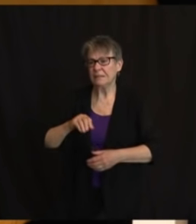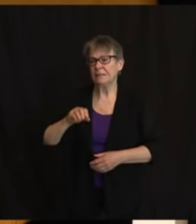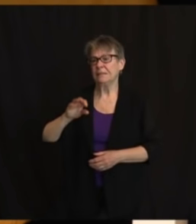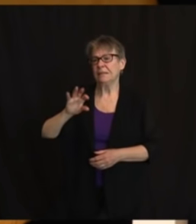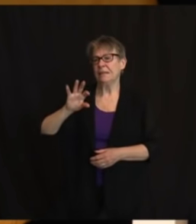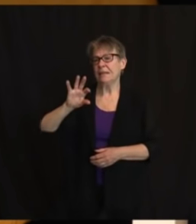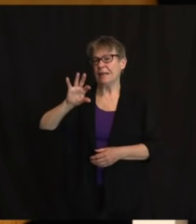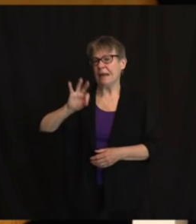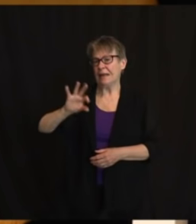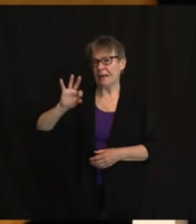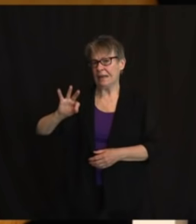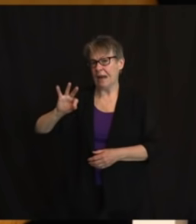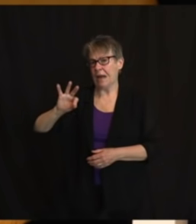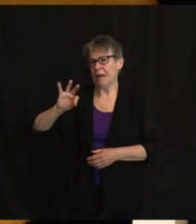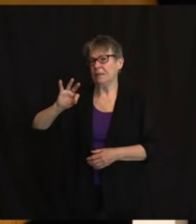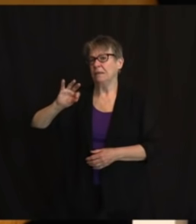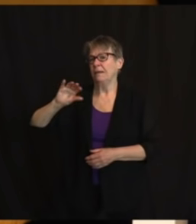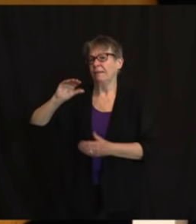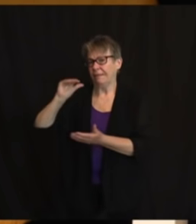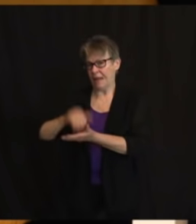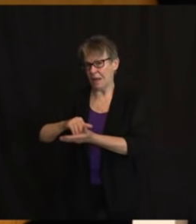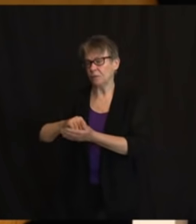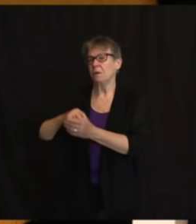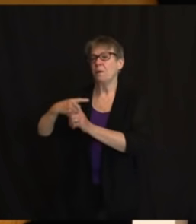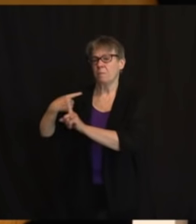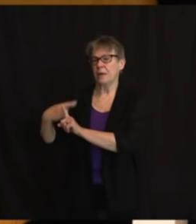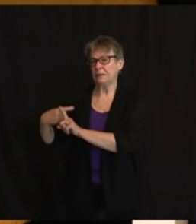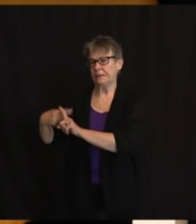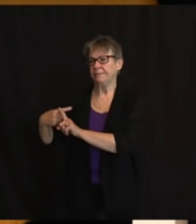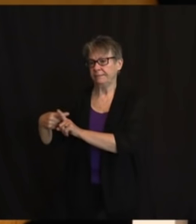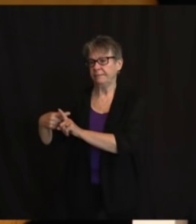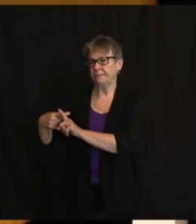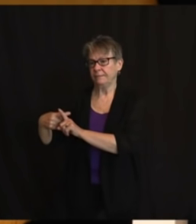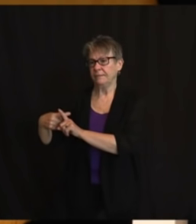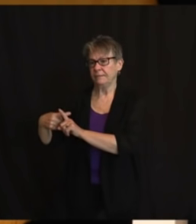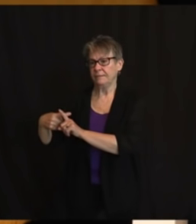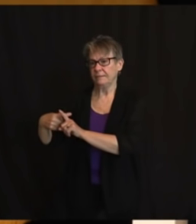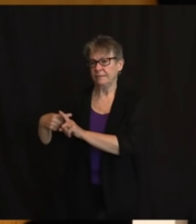99,368 tested positive, for a current positivity rate of